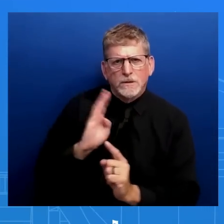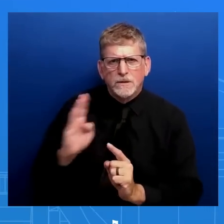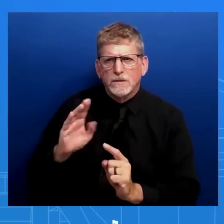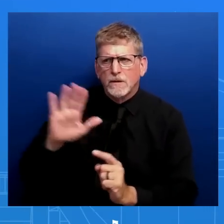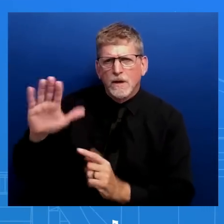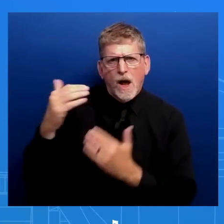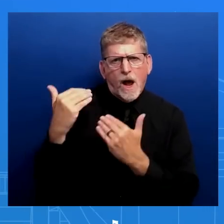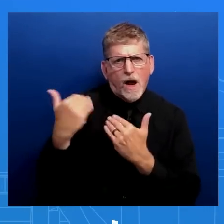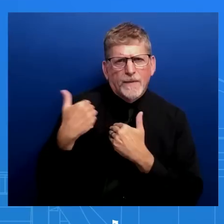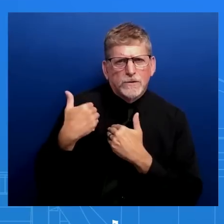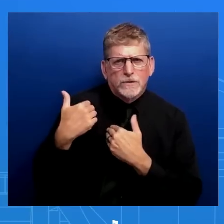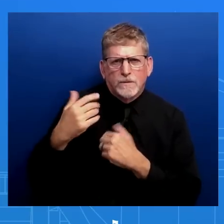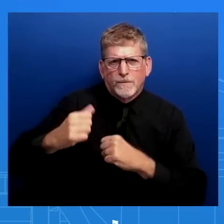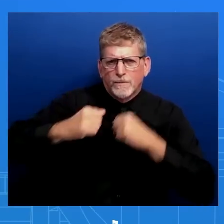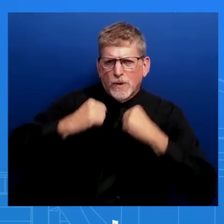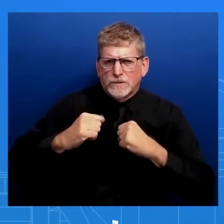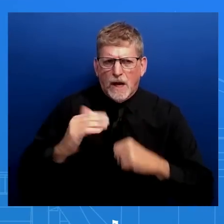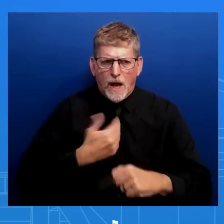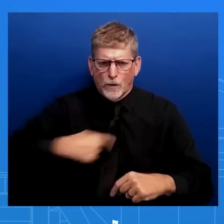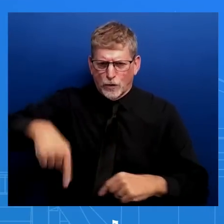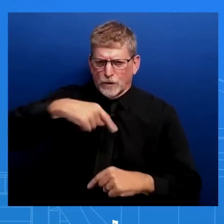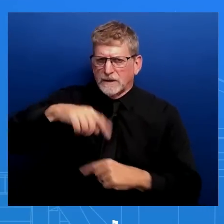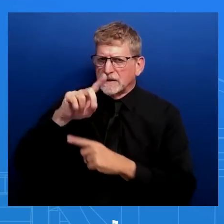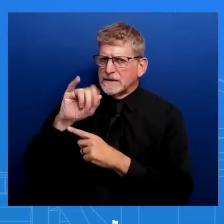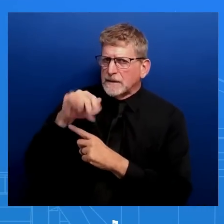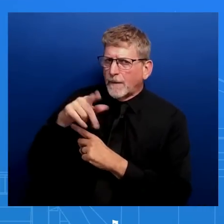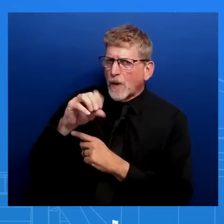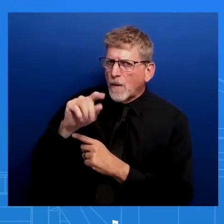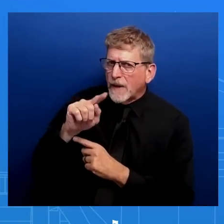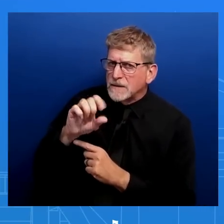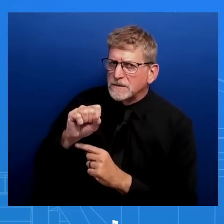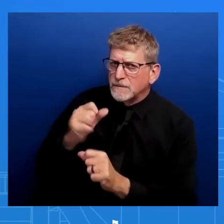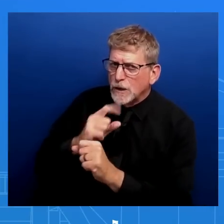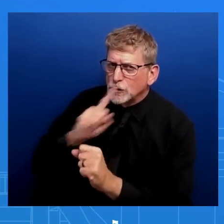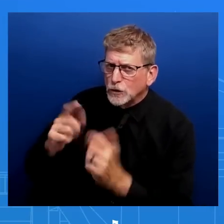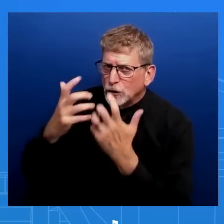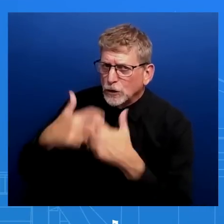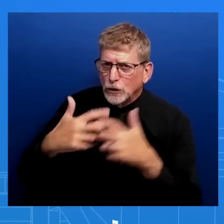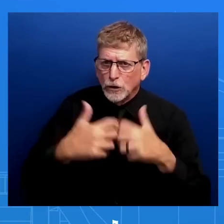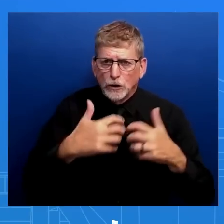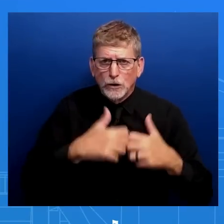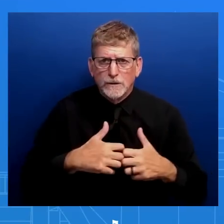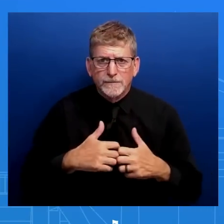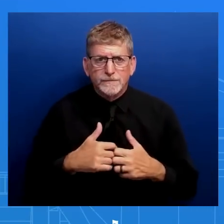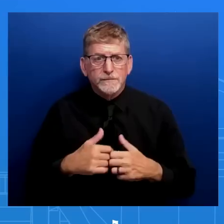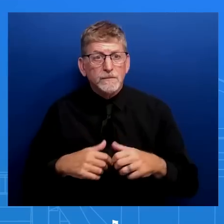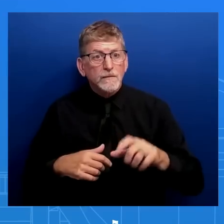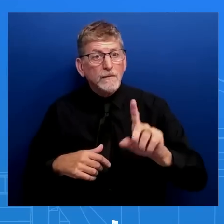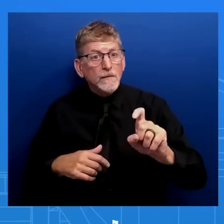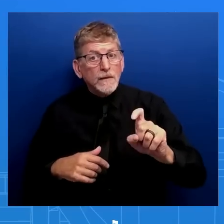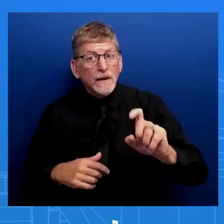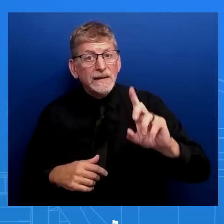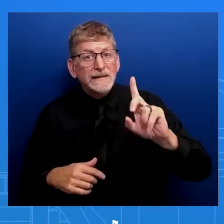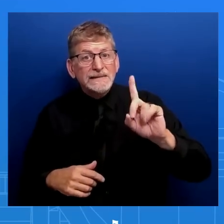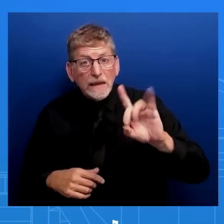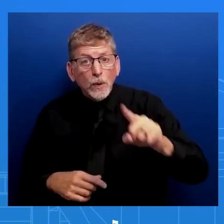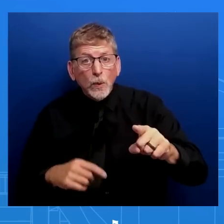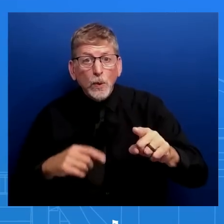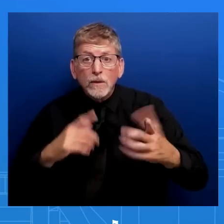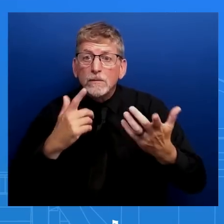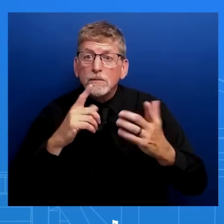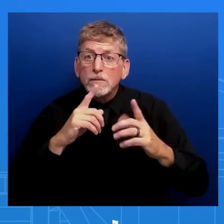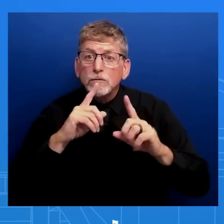involved. You were describing early attempts to communicate with the Russians about what happened. Did they respond in real time to any of that